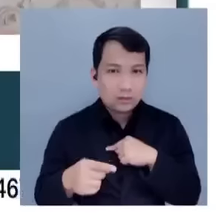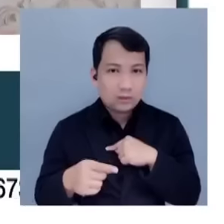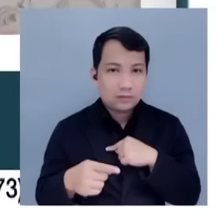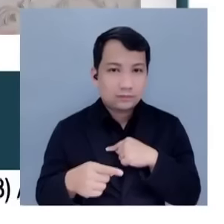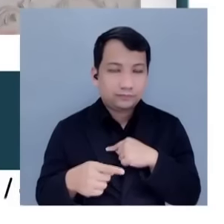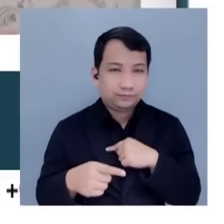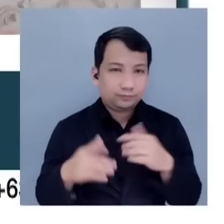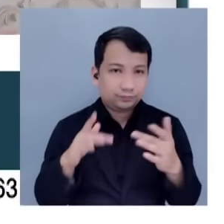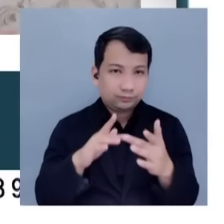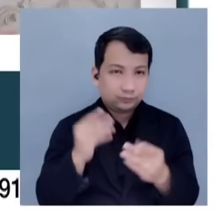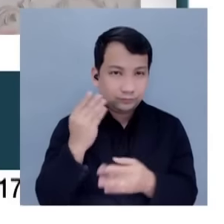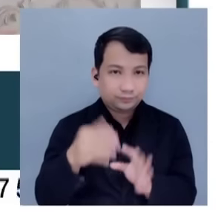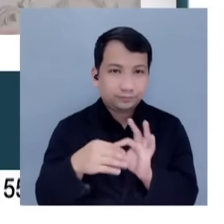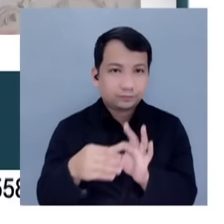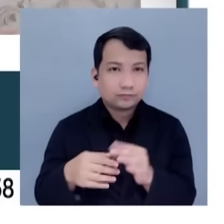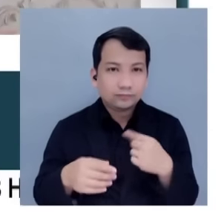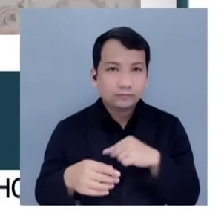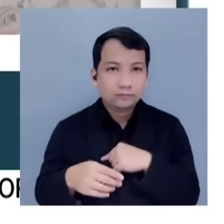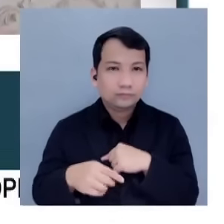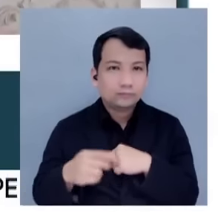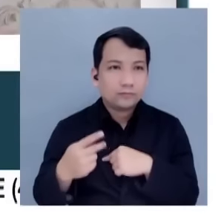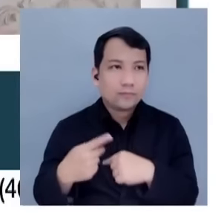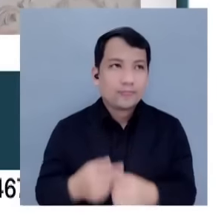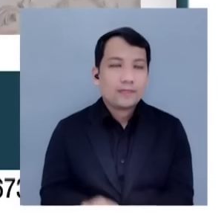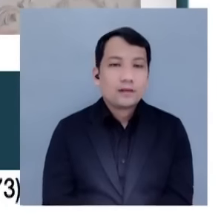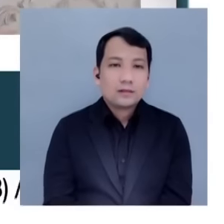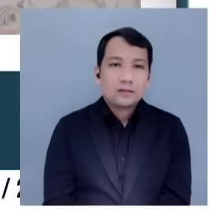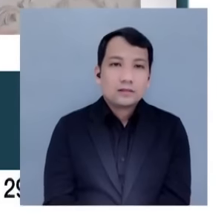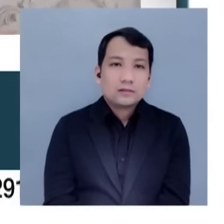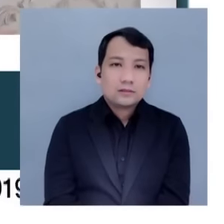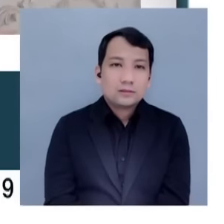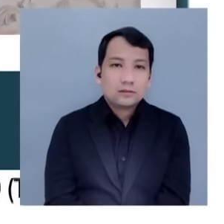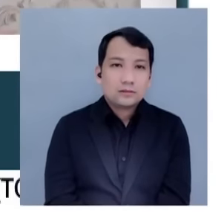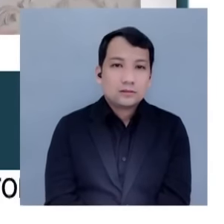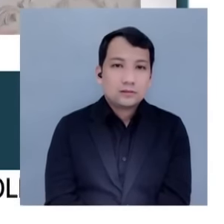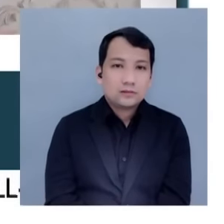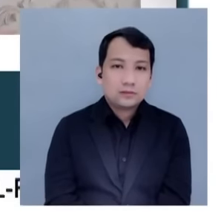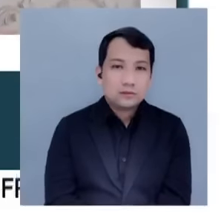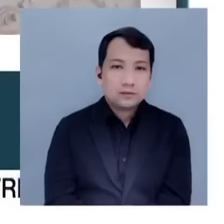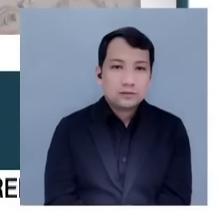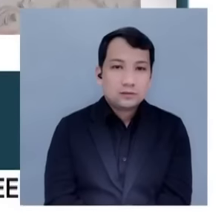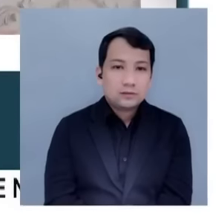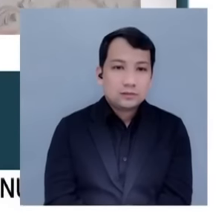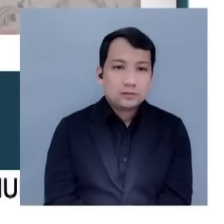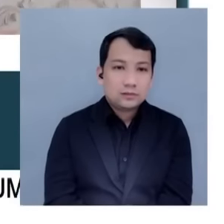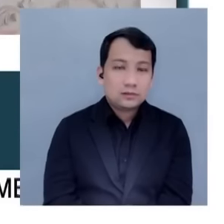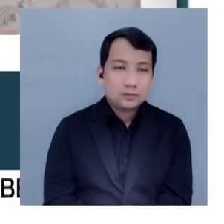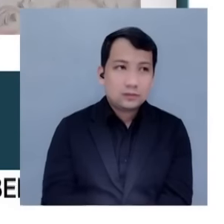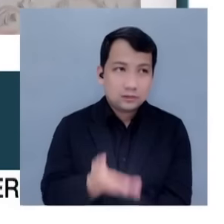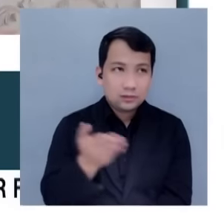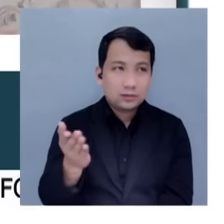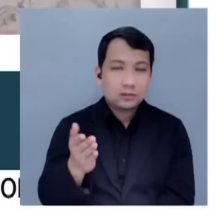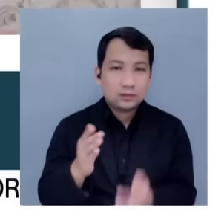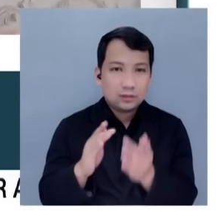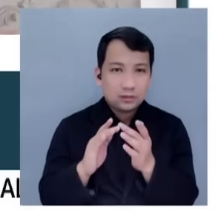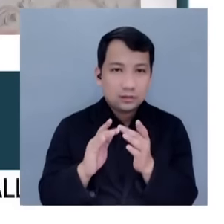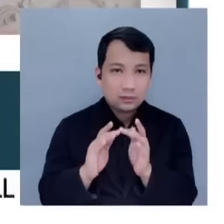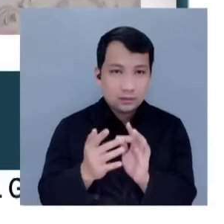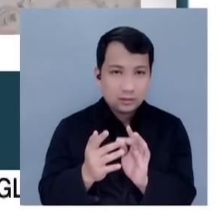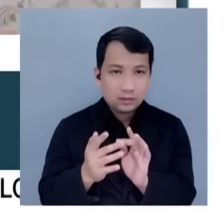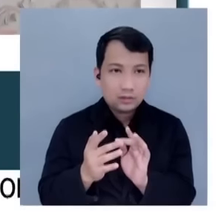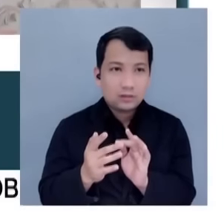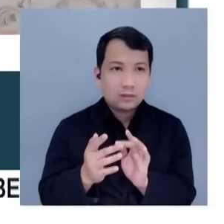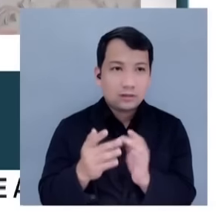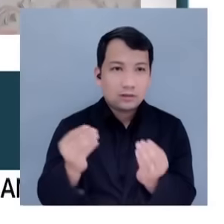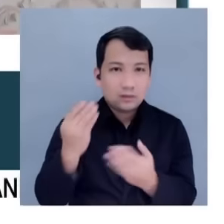attachments. So merong ano yan, merong footprint yan online na